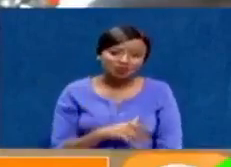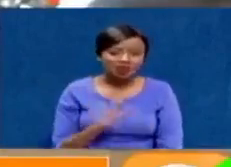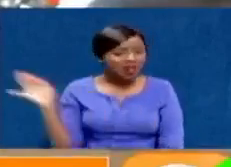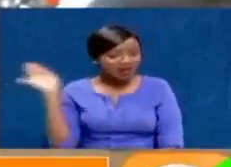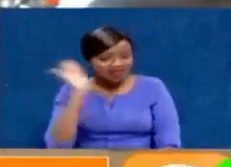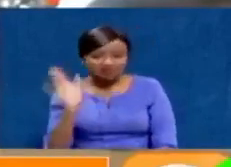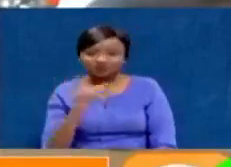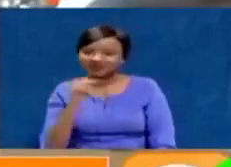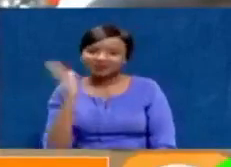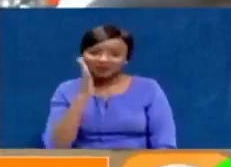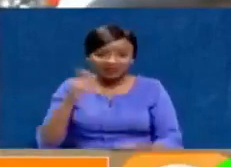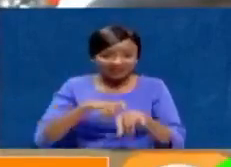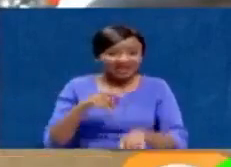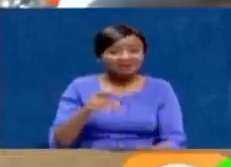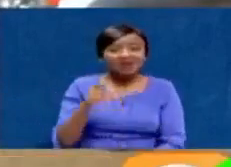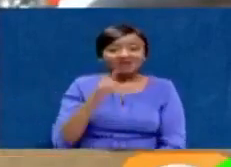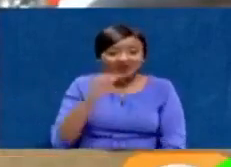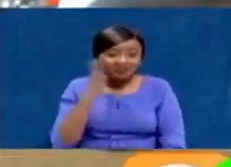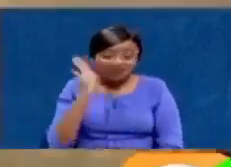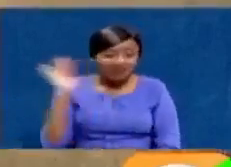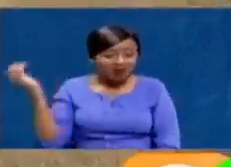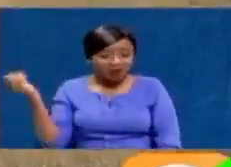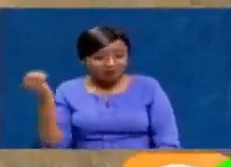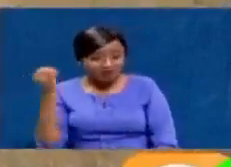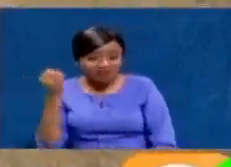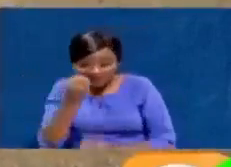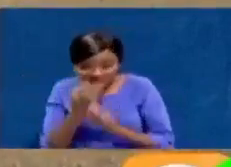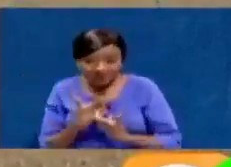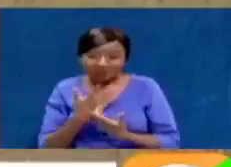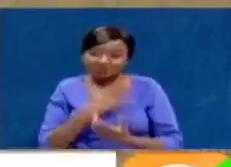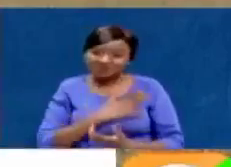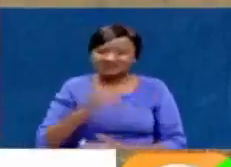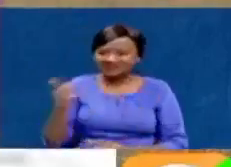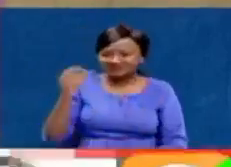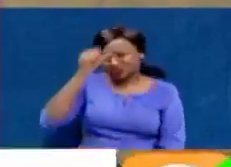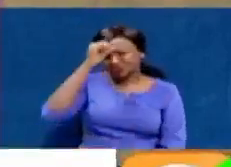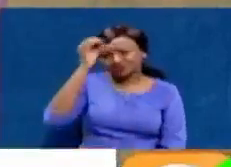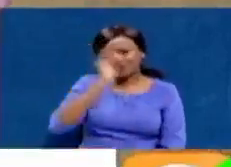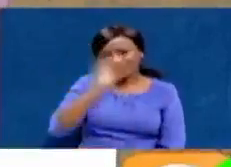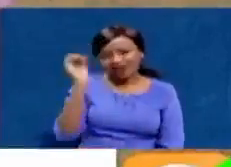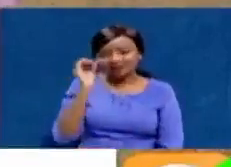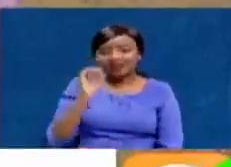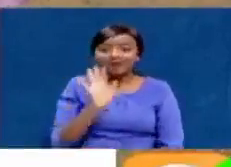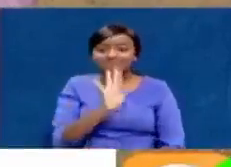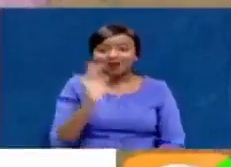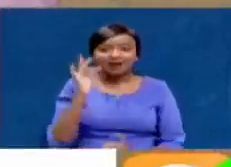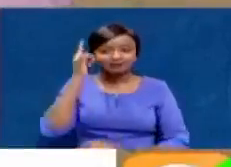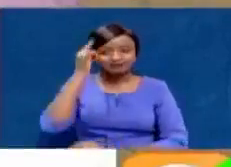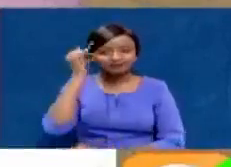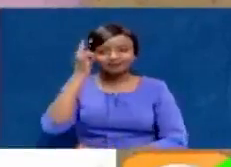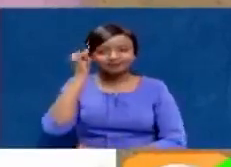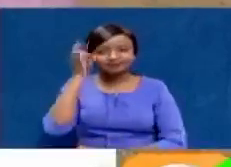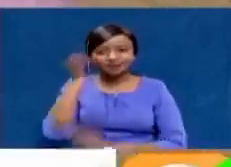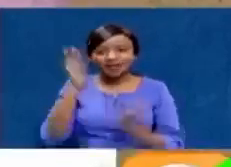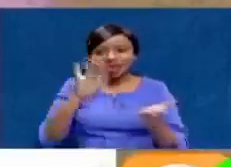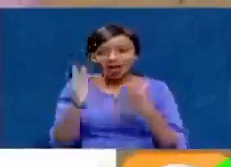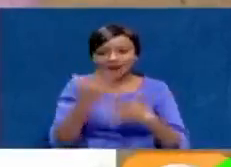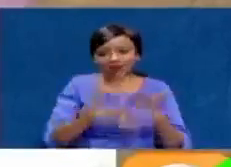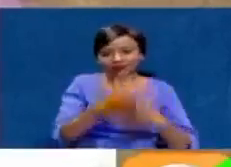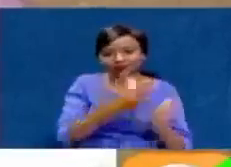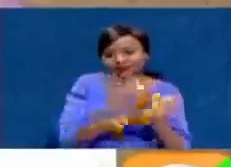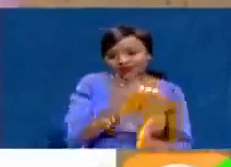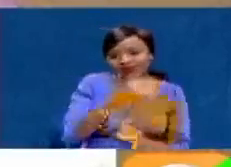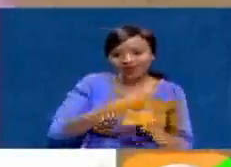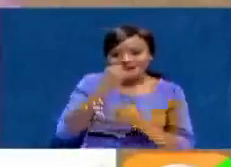Mzazi kikuongelesha, usione mzazi ni kama mjinga. As the family ponders over the last moments they spent with their kin, the appeal to